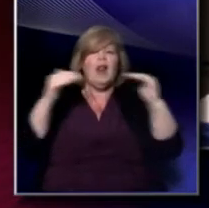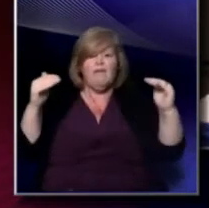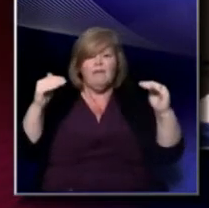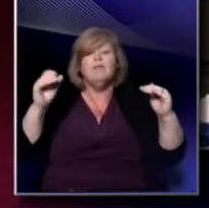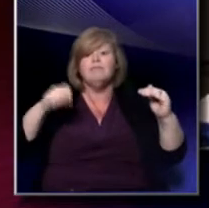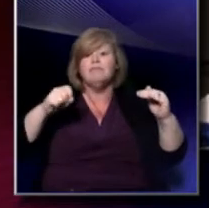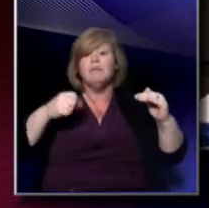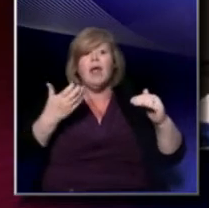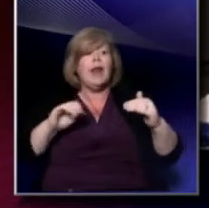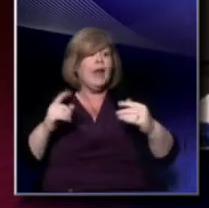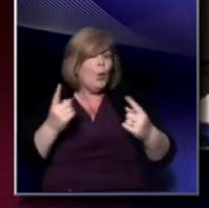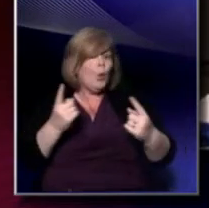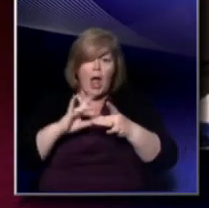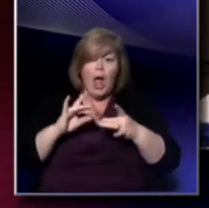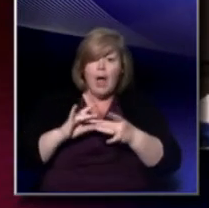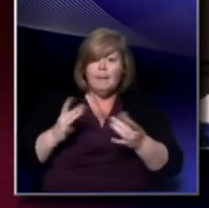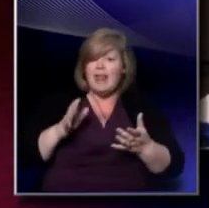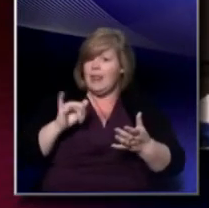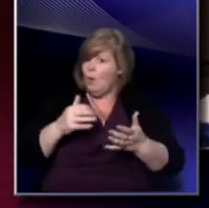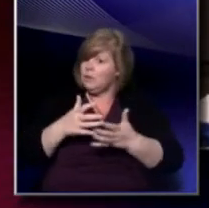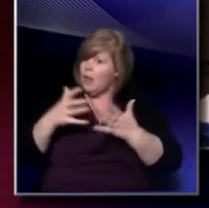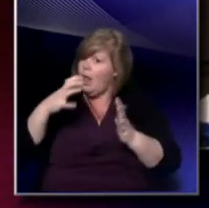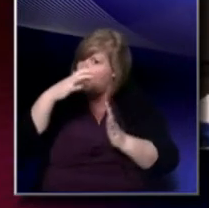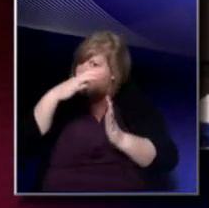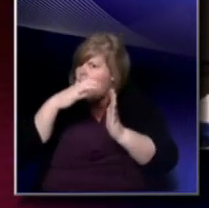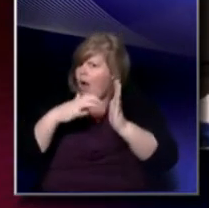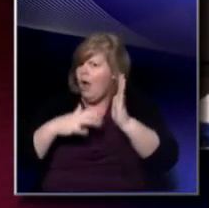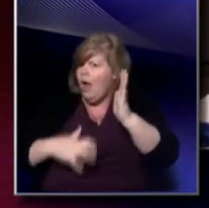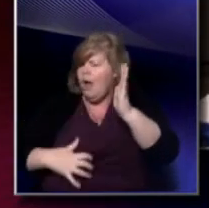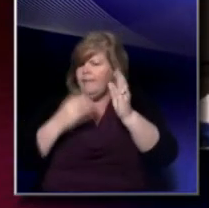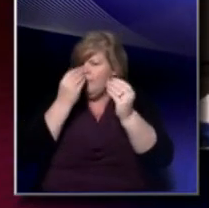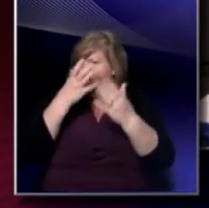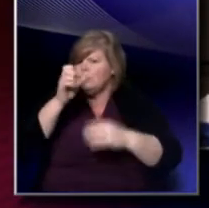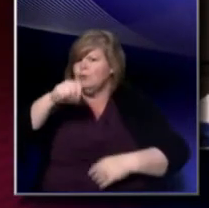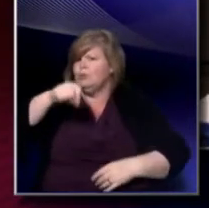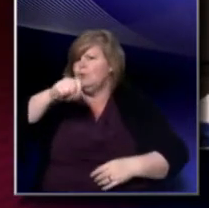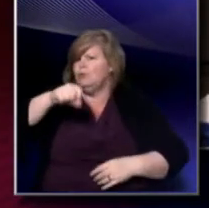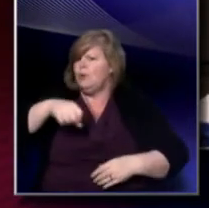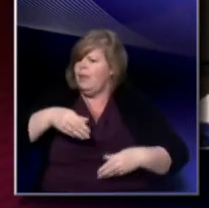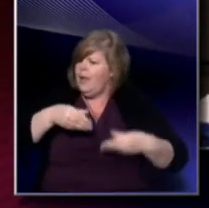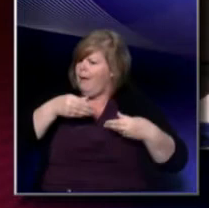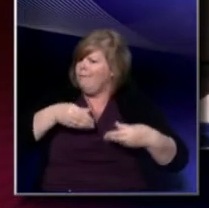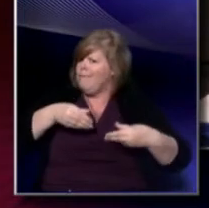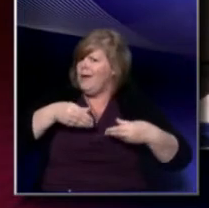Do you have any questions? What information in that packet?